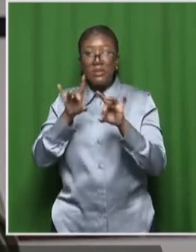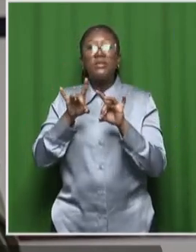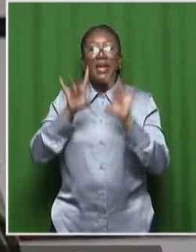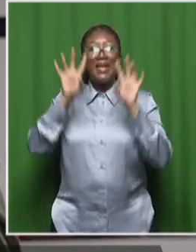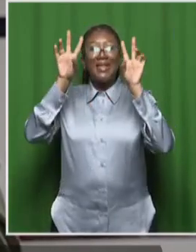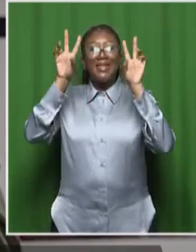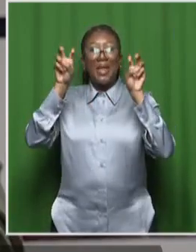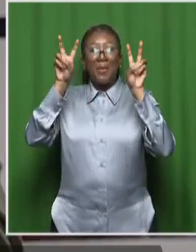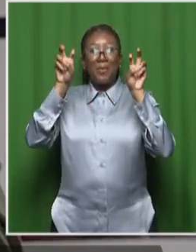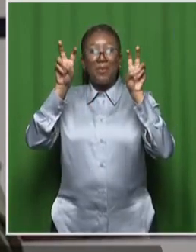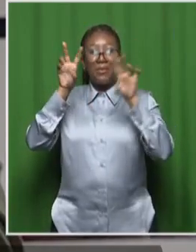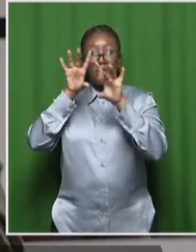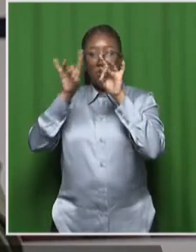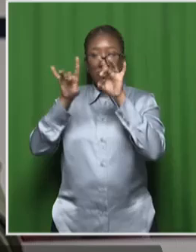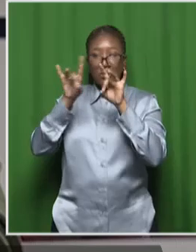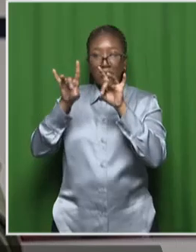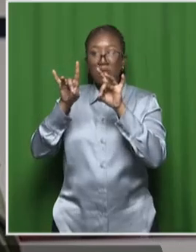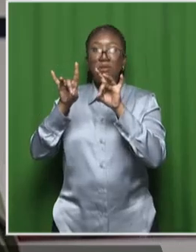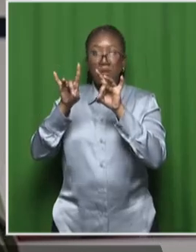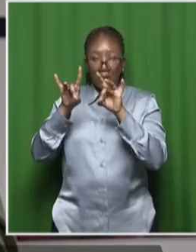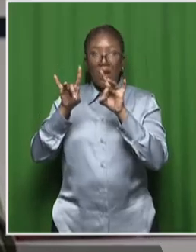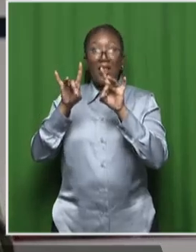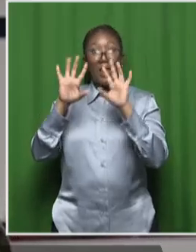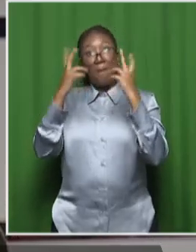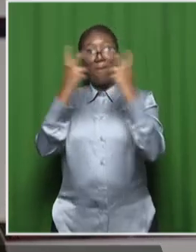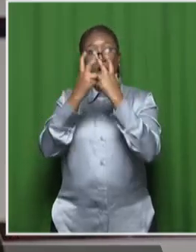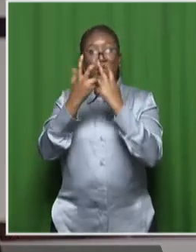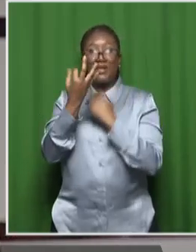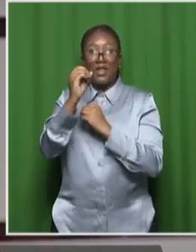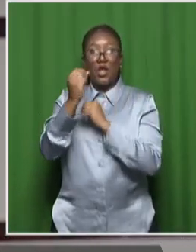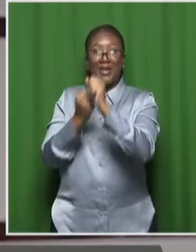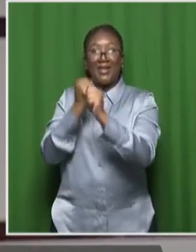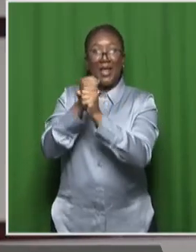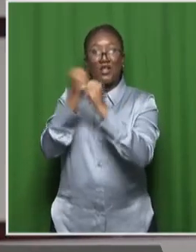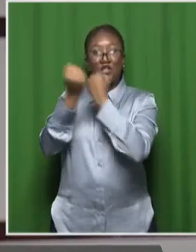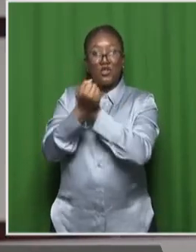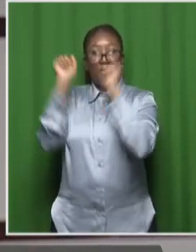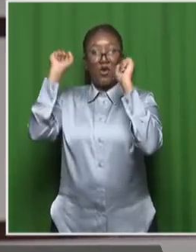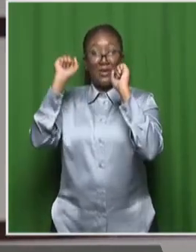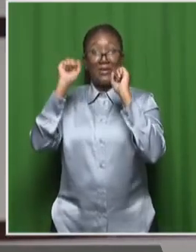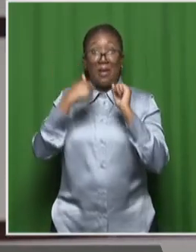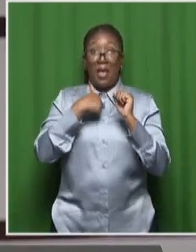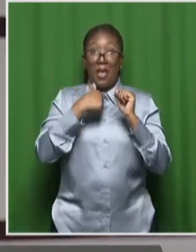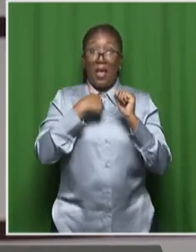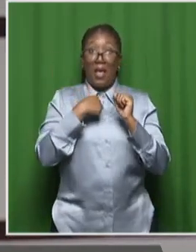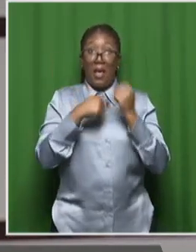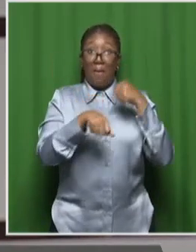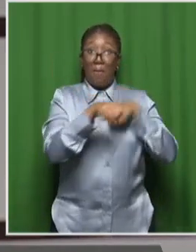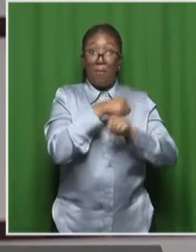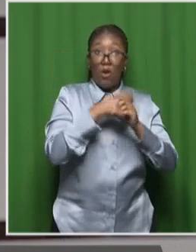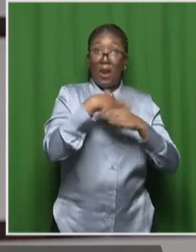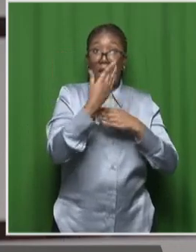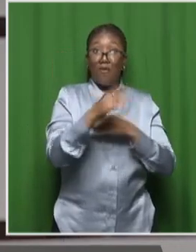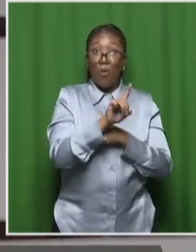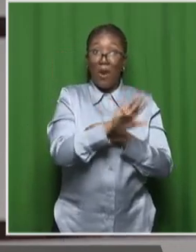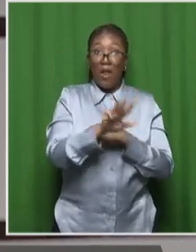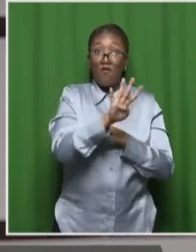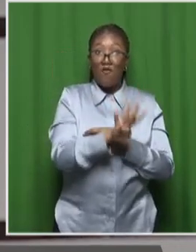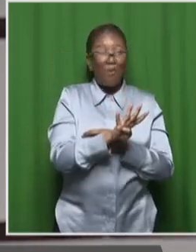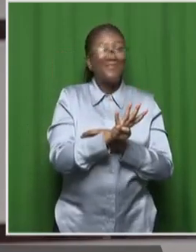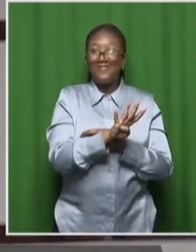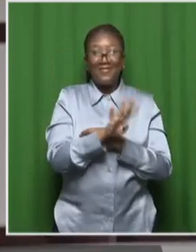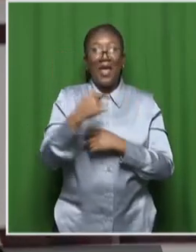themes that really speak to the 30 years of democracy. I'm not born free, right? So I don't think that I'm even the right person to have been part